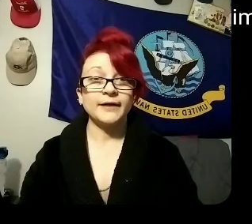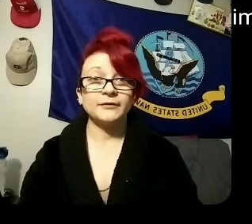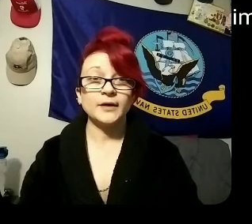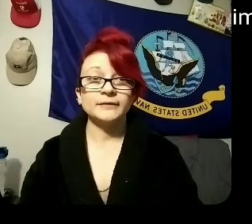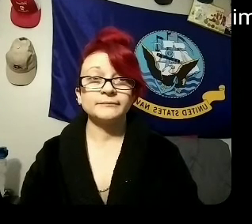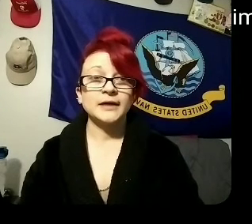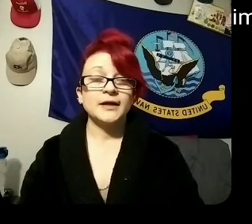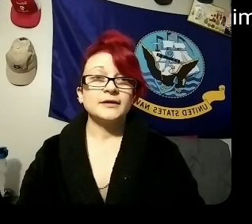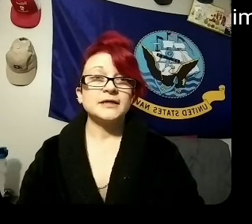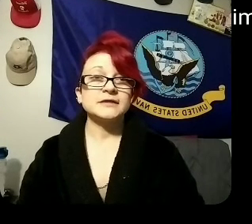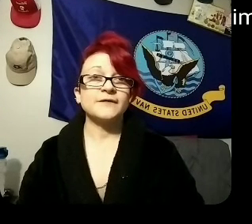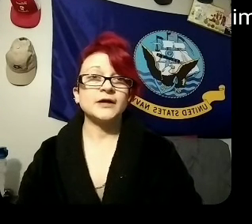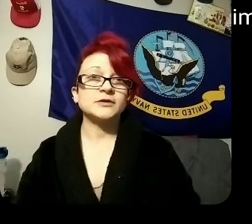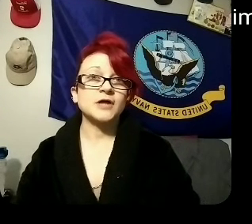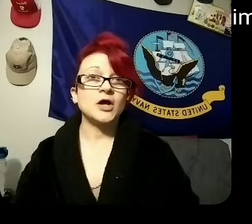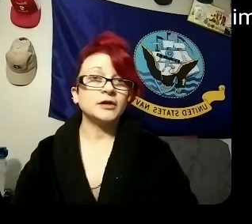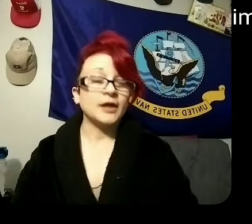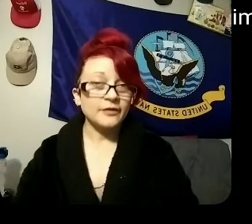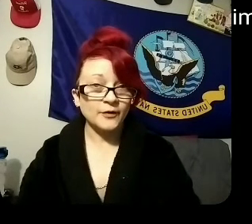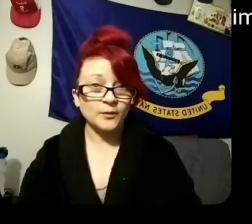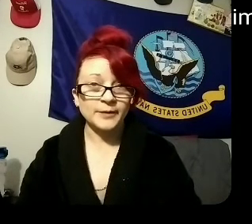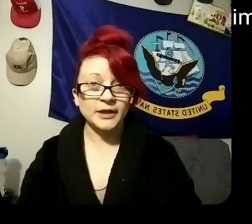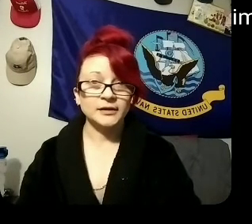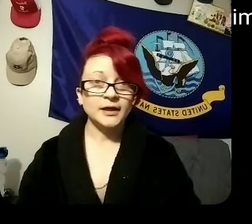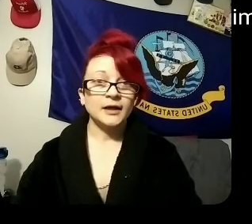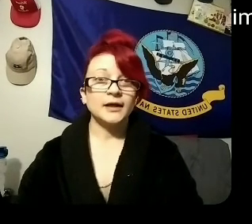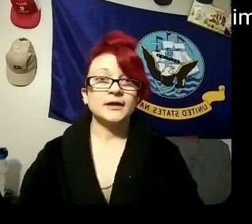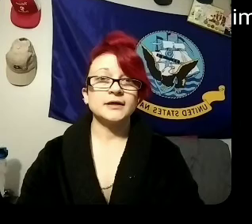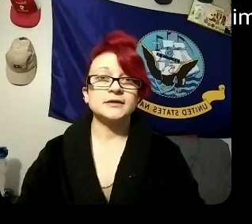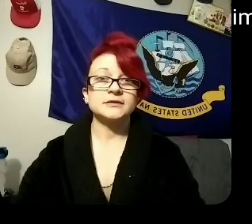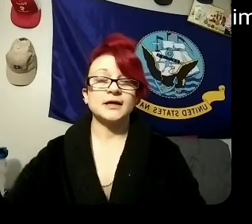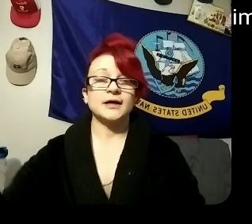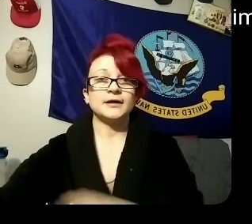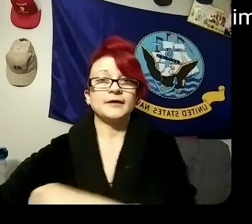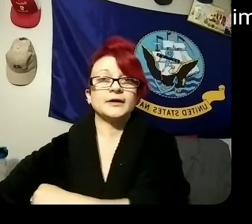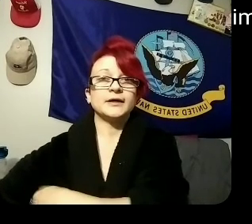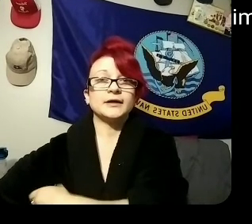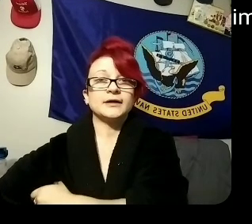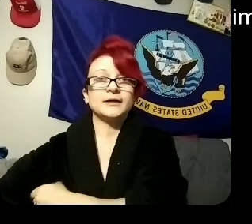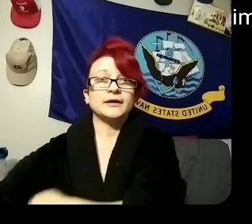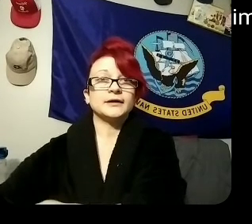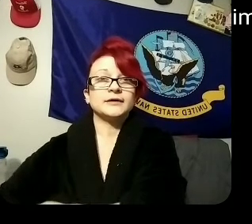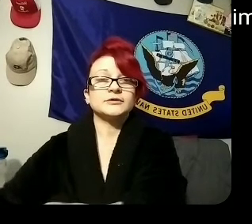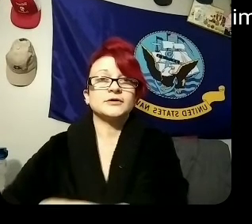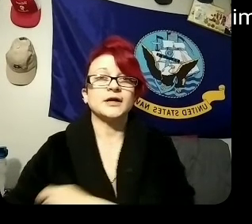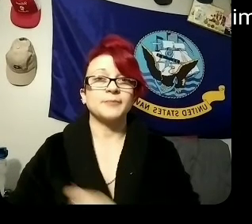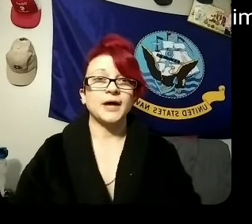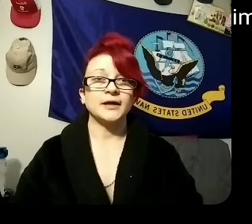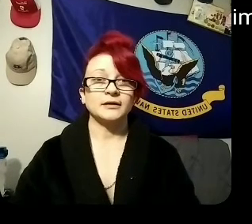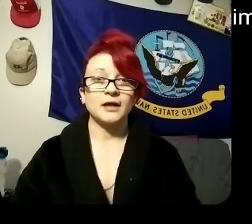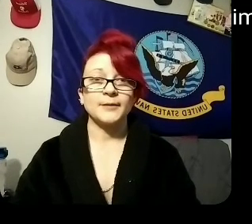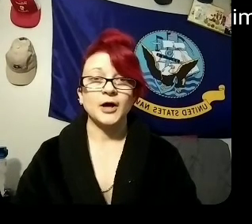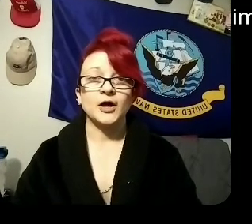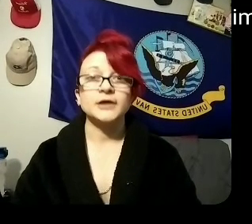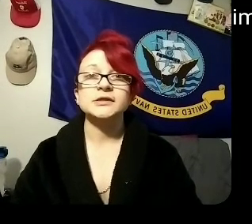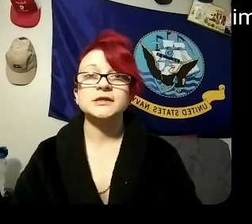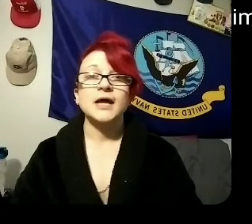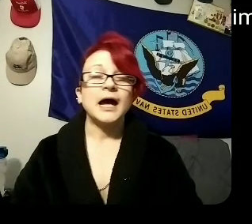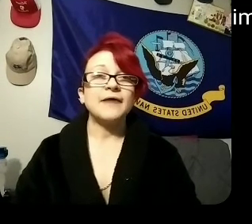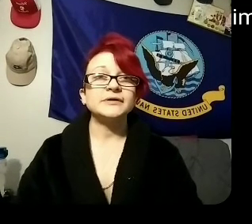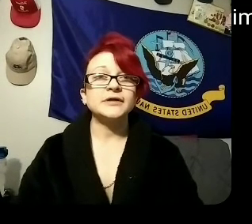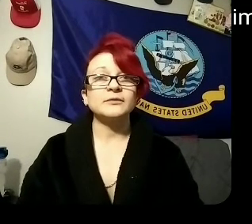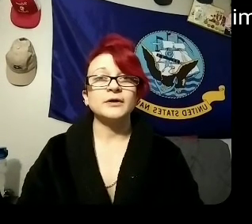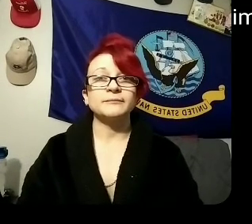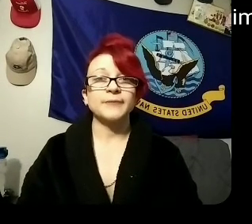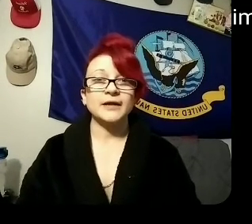Morning, everyone. This video is called The Woman. It is narrated and illustrated by Llama Arts.